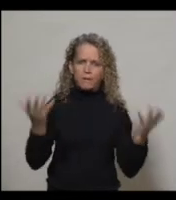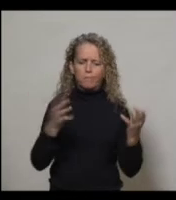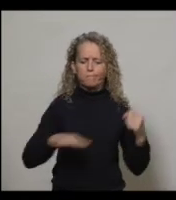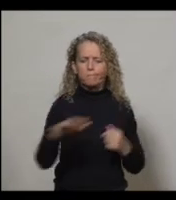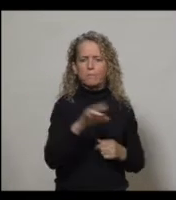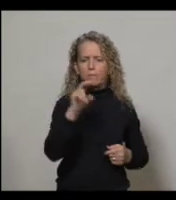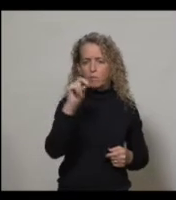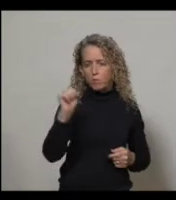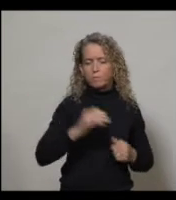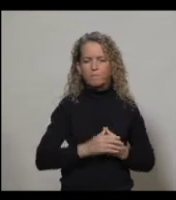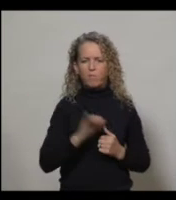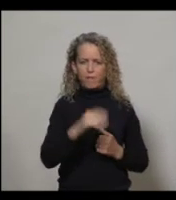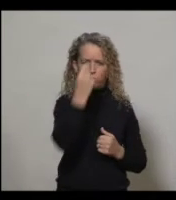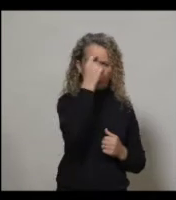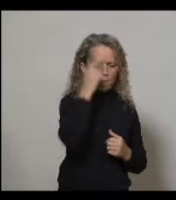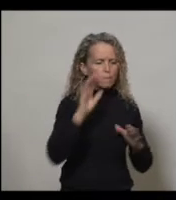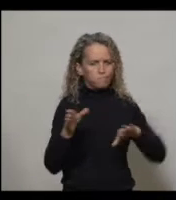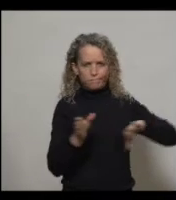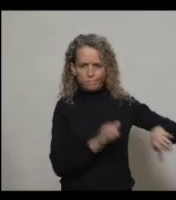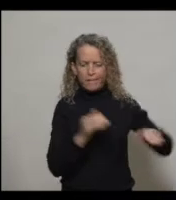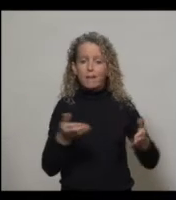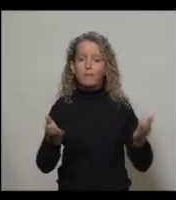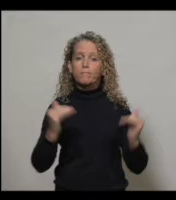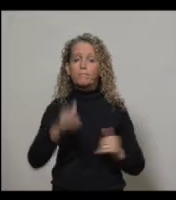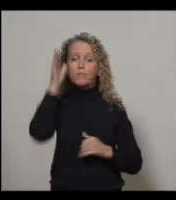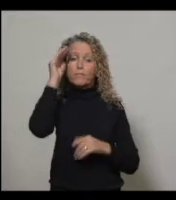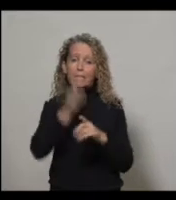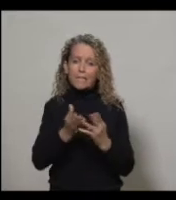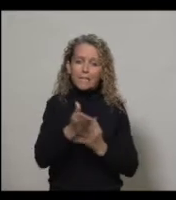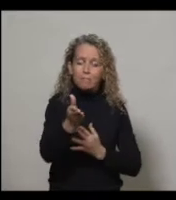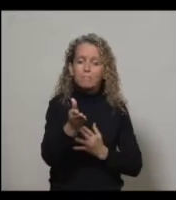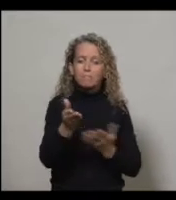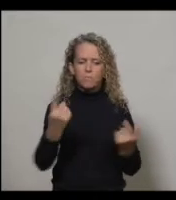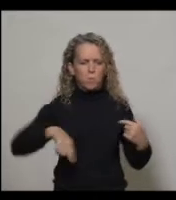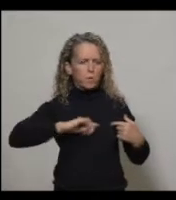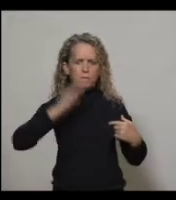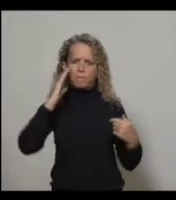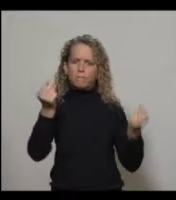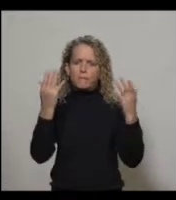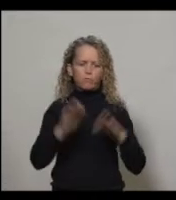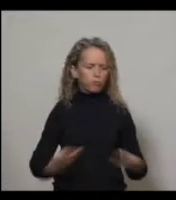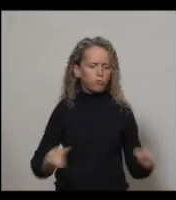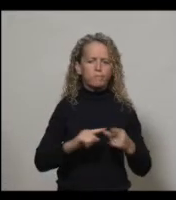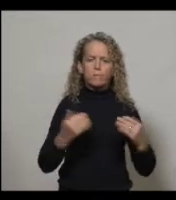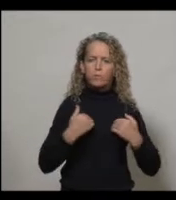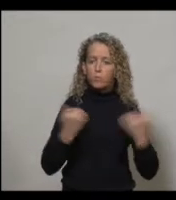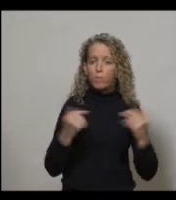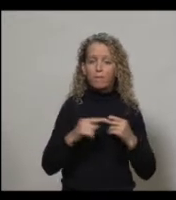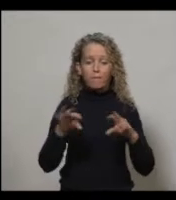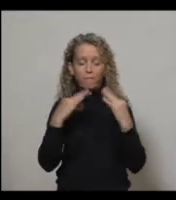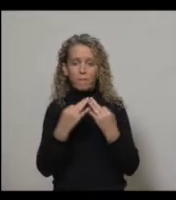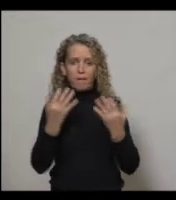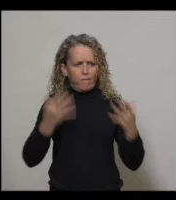On the flip side of trauma is resiliency. So we can think of a lot of students, a lot of children, a lot of youth, families that have gone through really hard